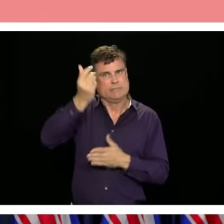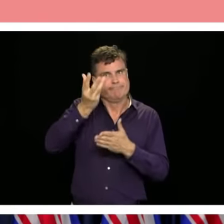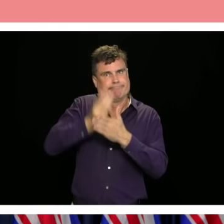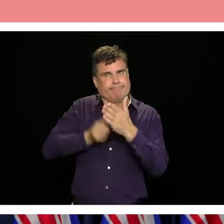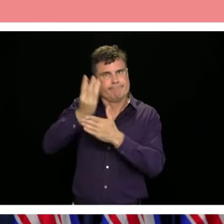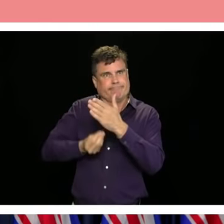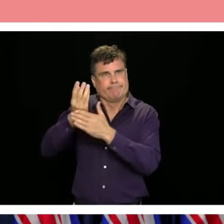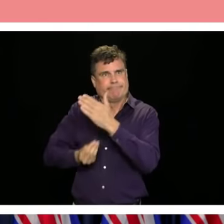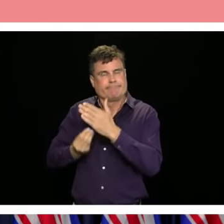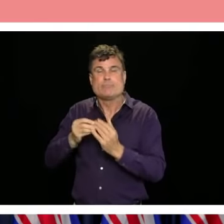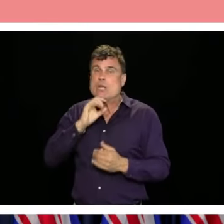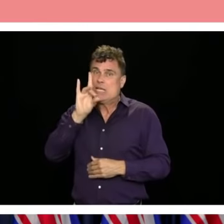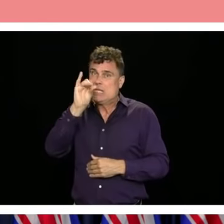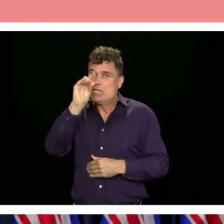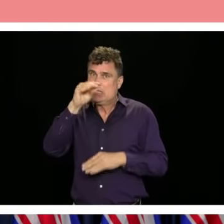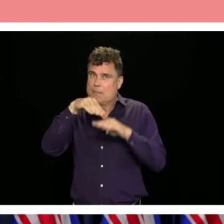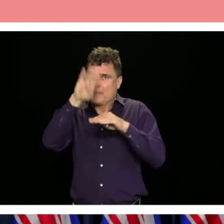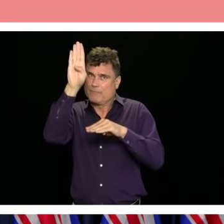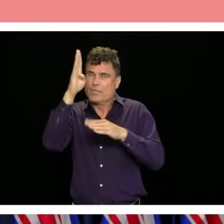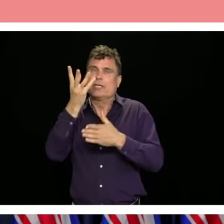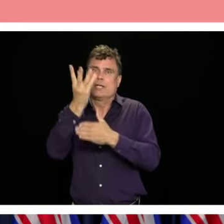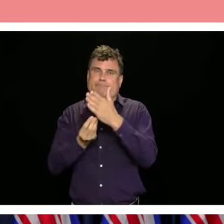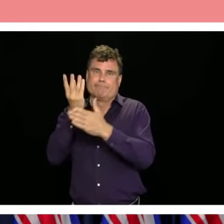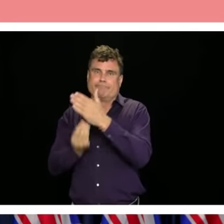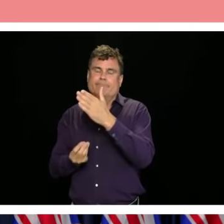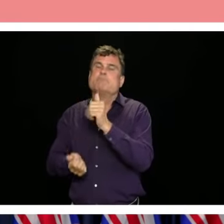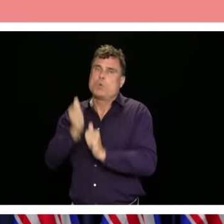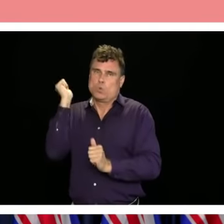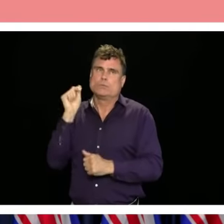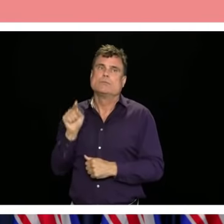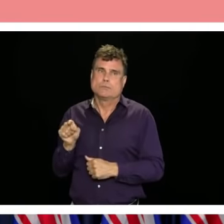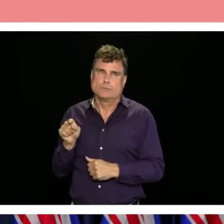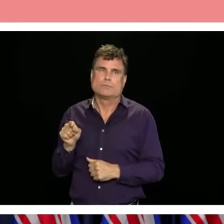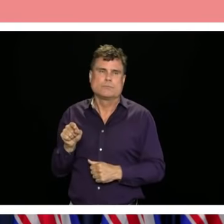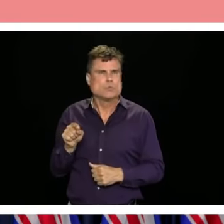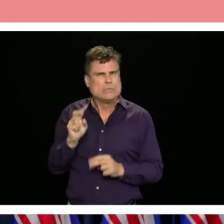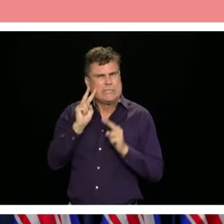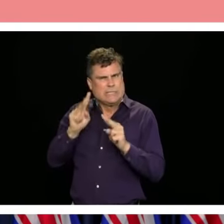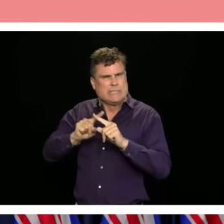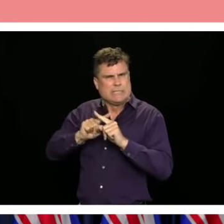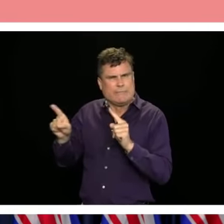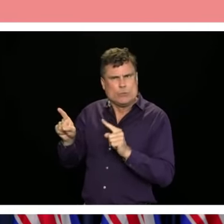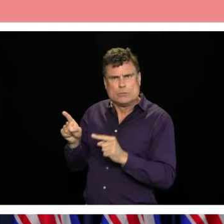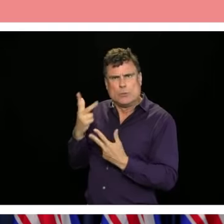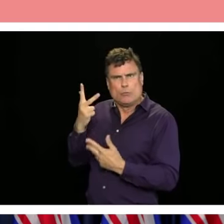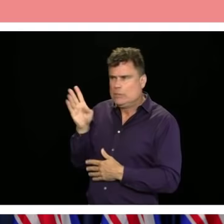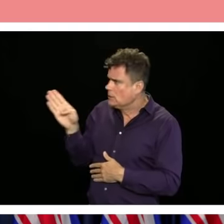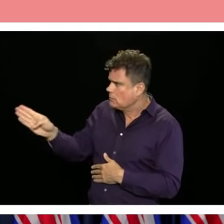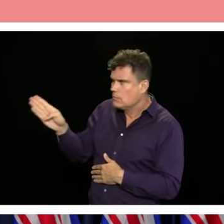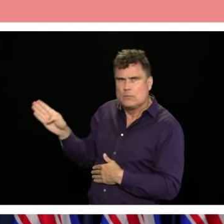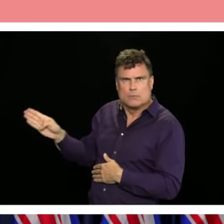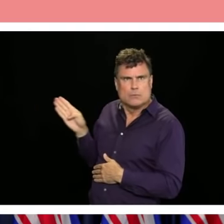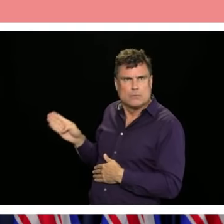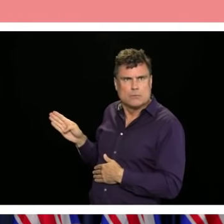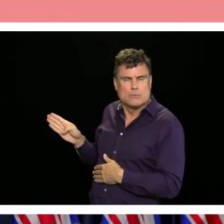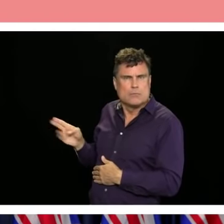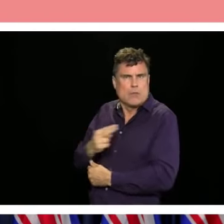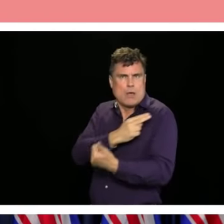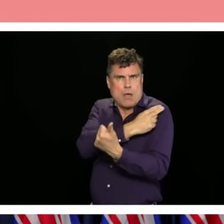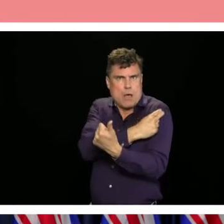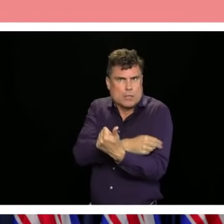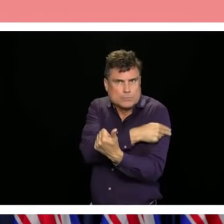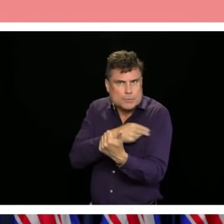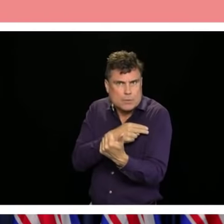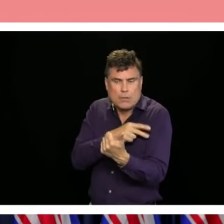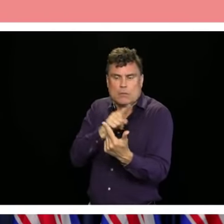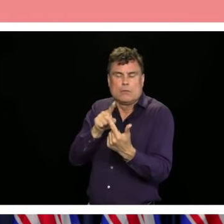our elders and seniors. And you can see that there's a big difference between people who have died and people who ended up in hospital.